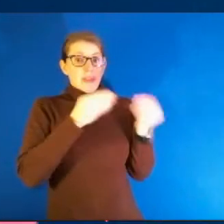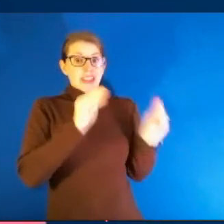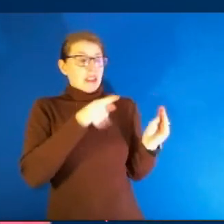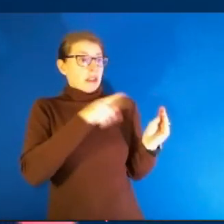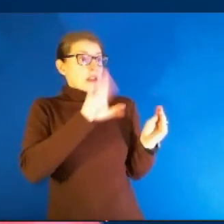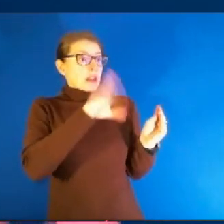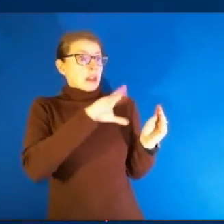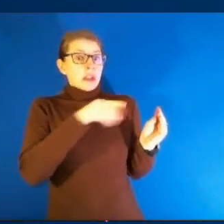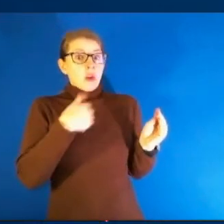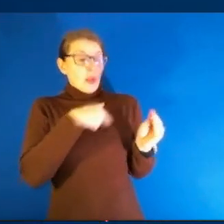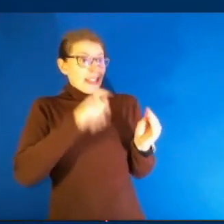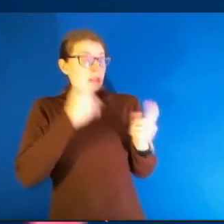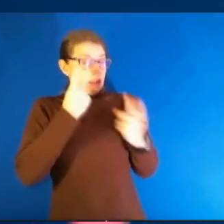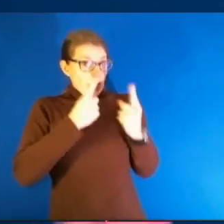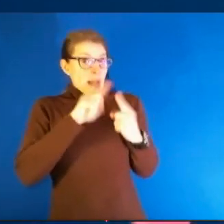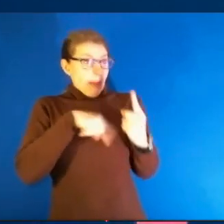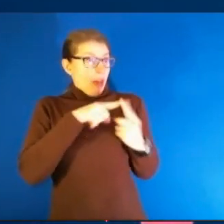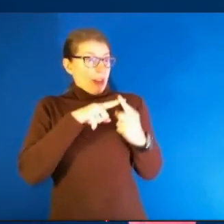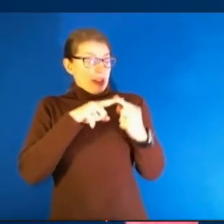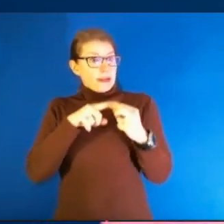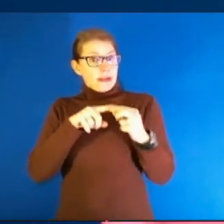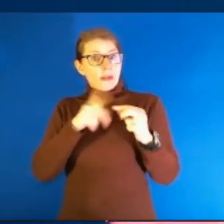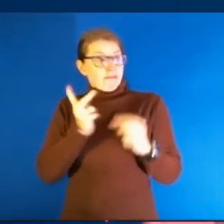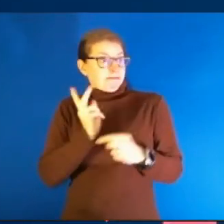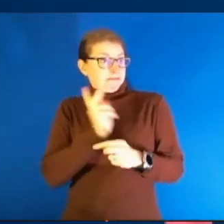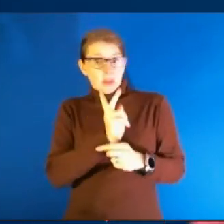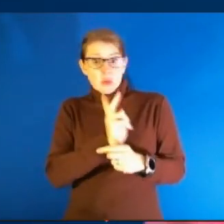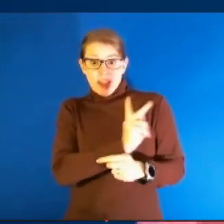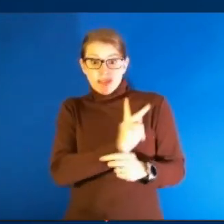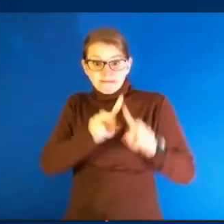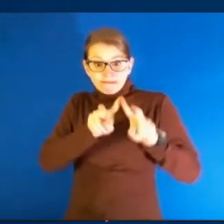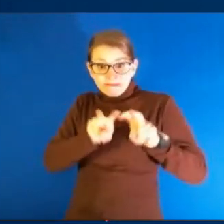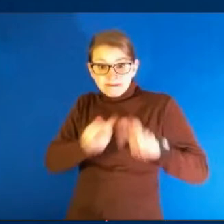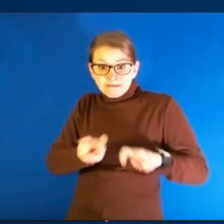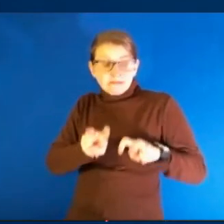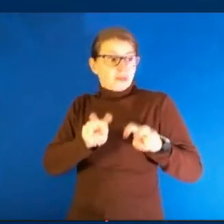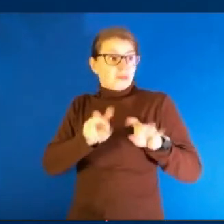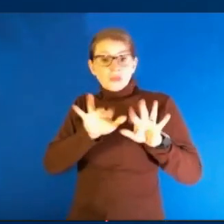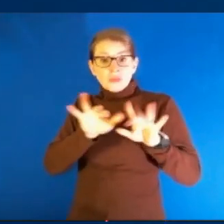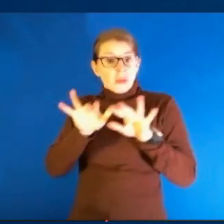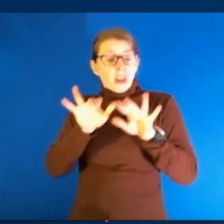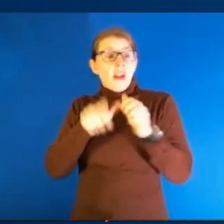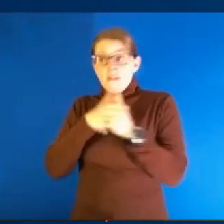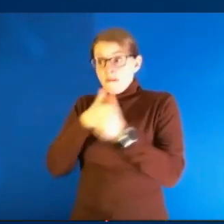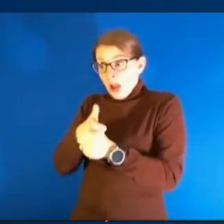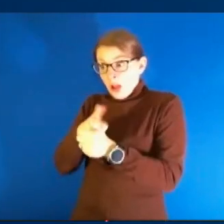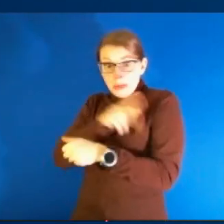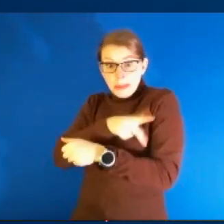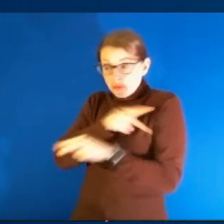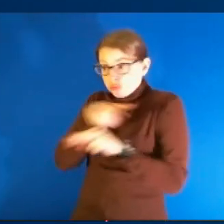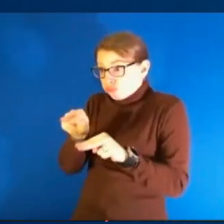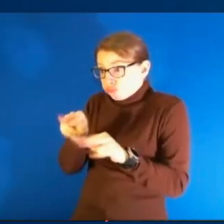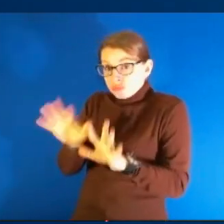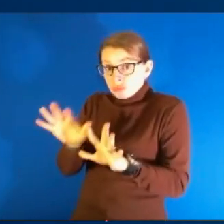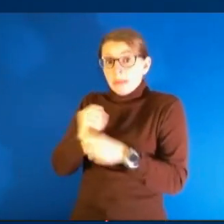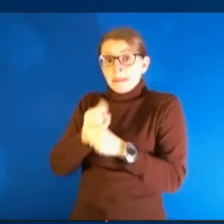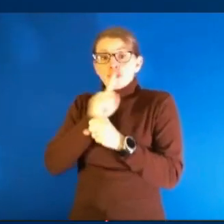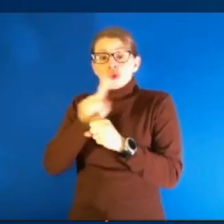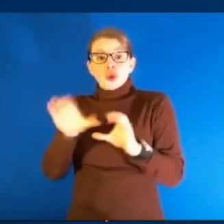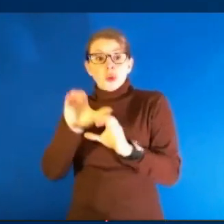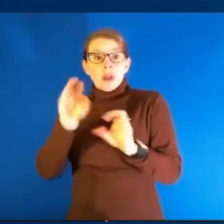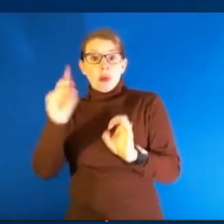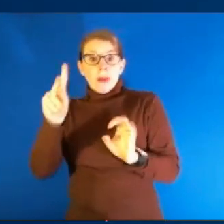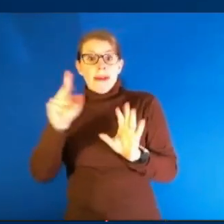about this? And we'd look at it together, we'd look at the information together, we'd work at it, and then we'd follow the patients really closely to make sure they were doing okay. But in each of